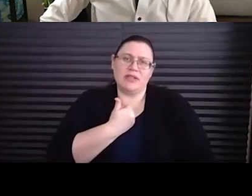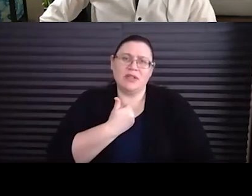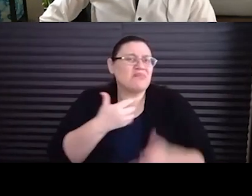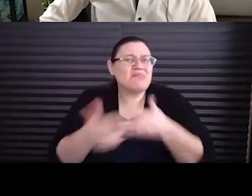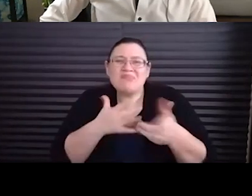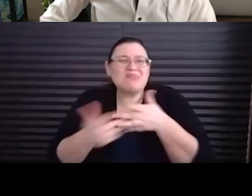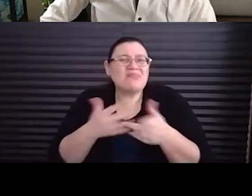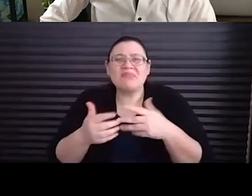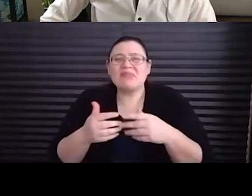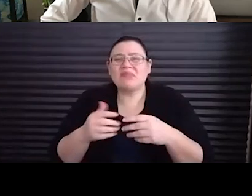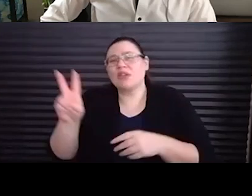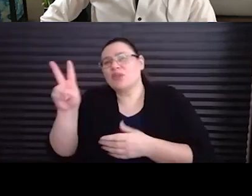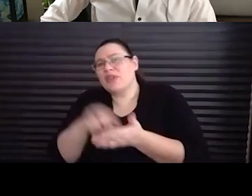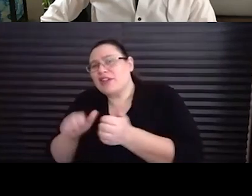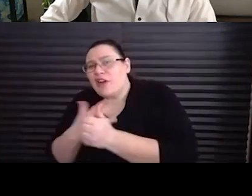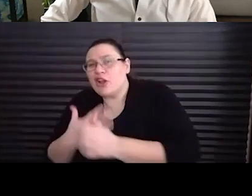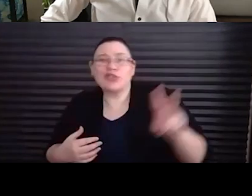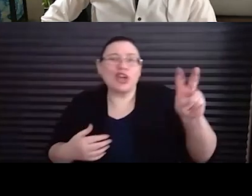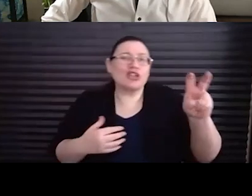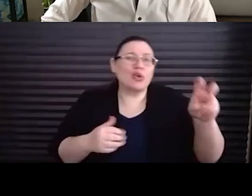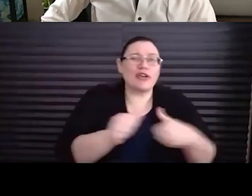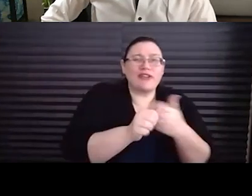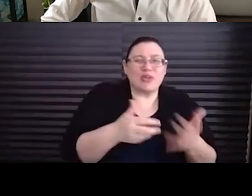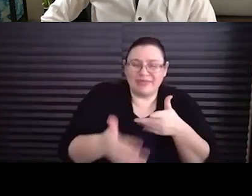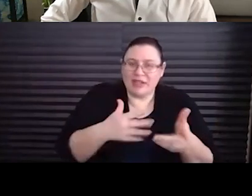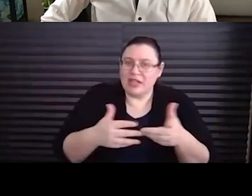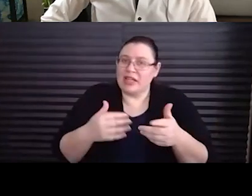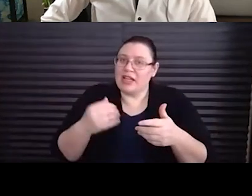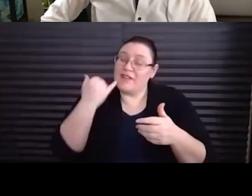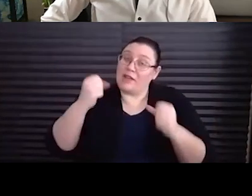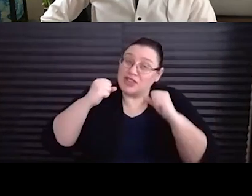have 2,000 followers or 200 followers. If you're getting a very strong